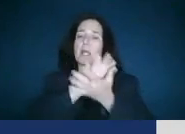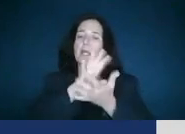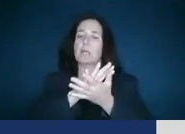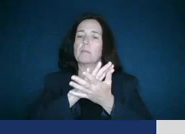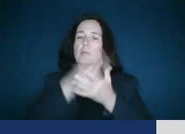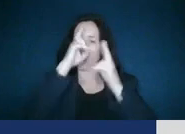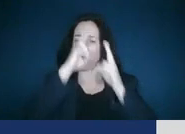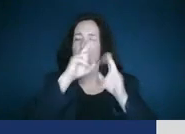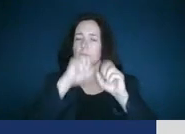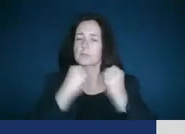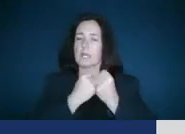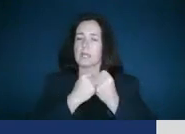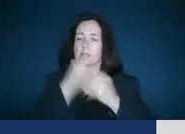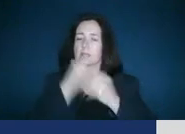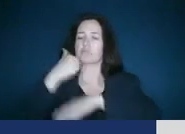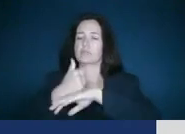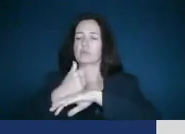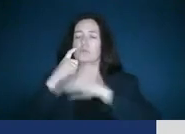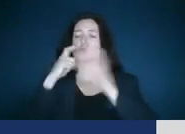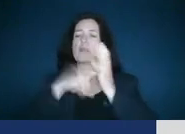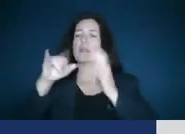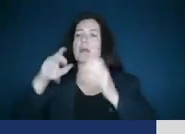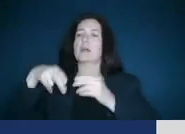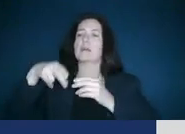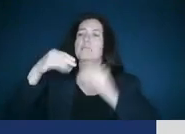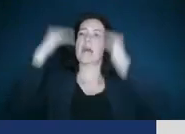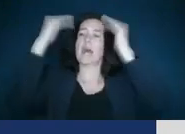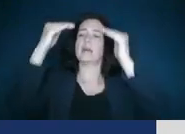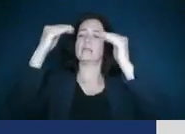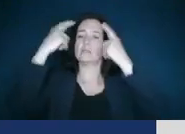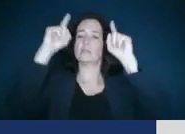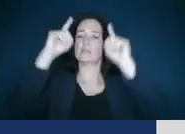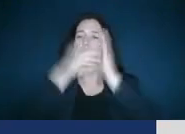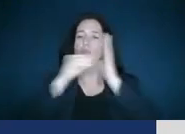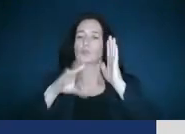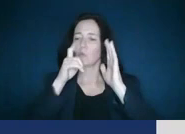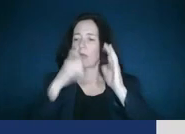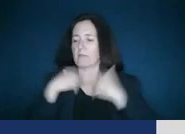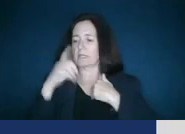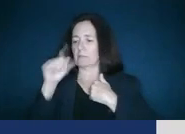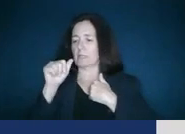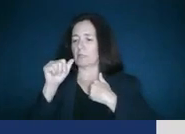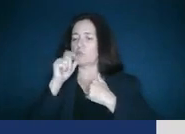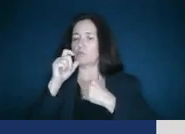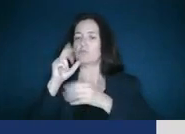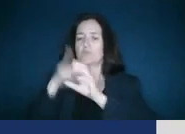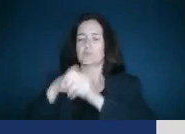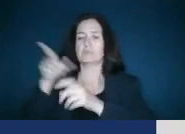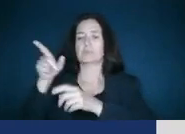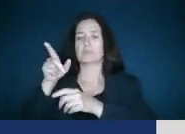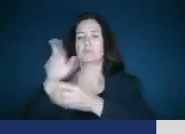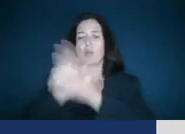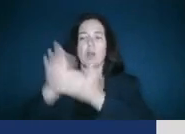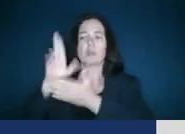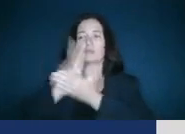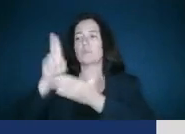was founded to recognize high-achieving students with disabilities who are enrolled in a college or university as an undergraduate or